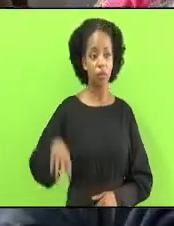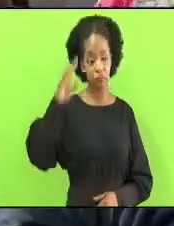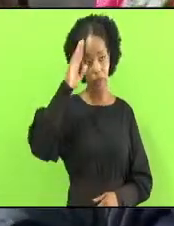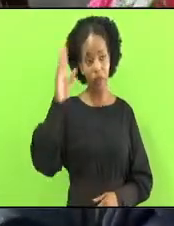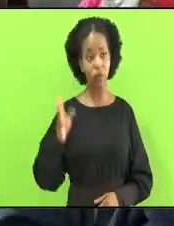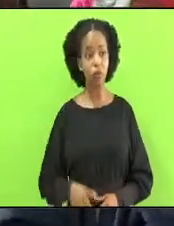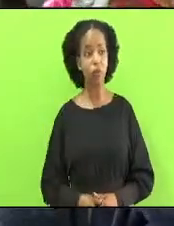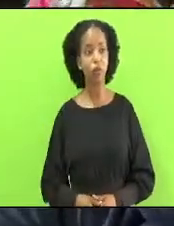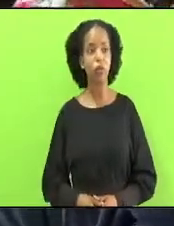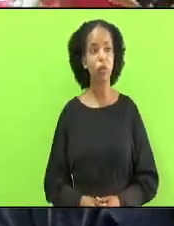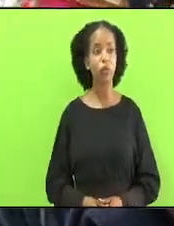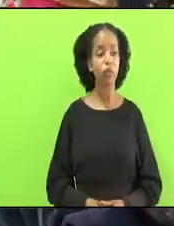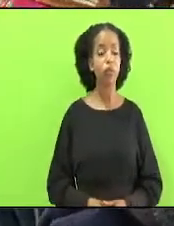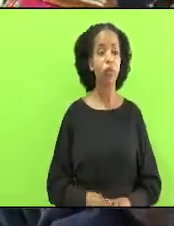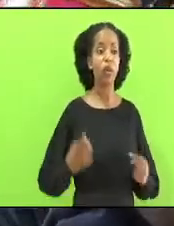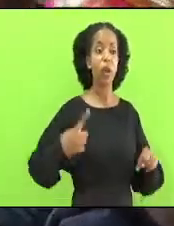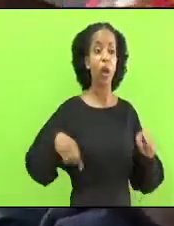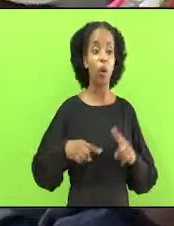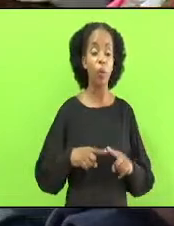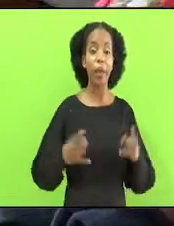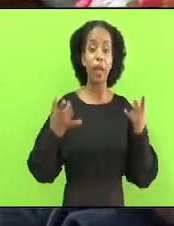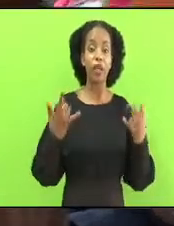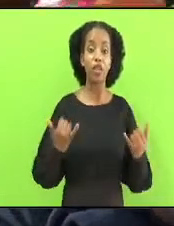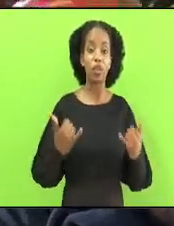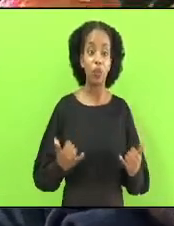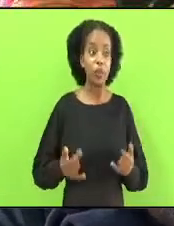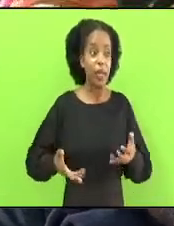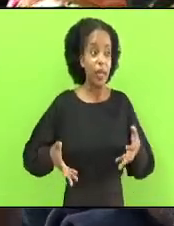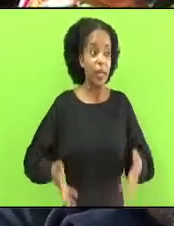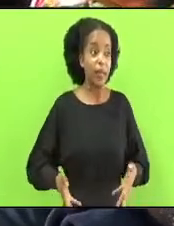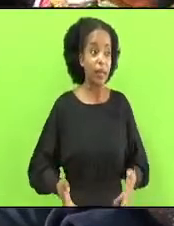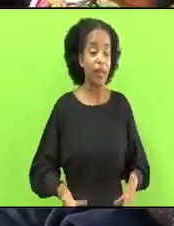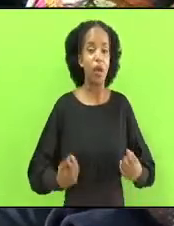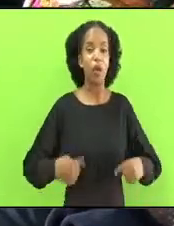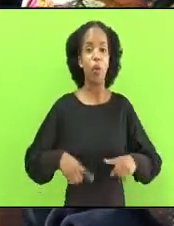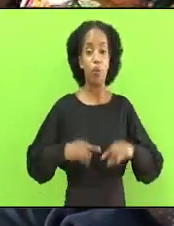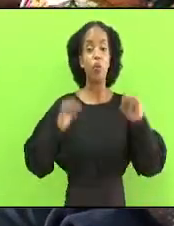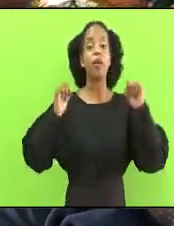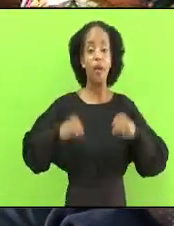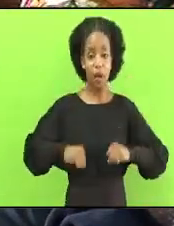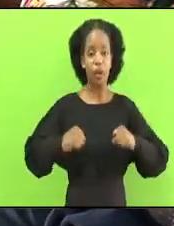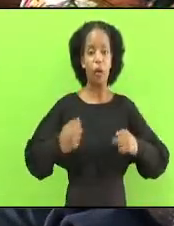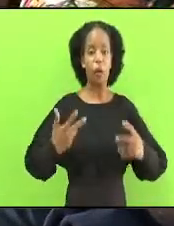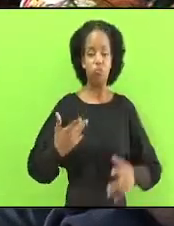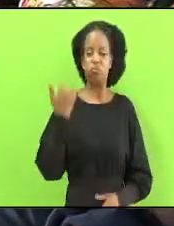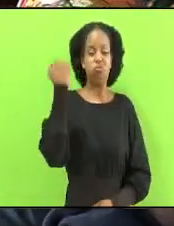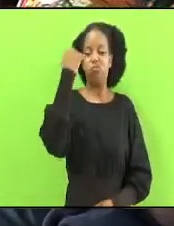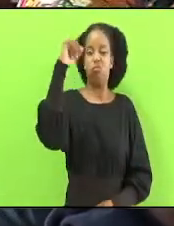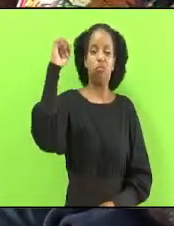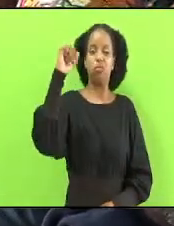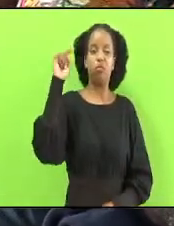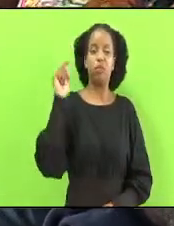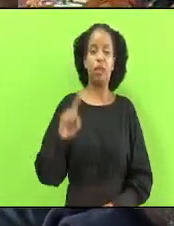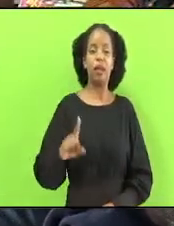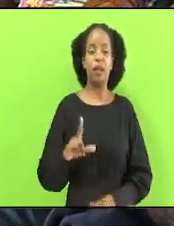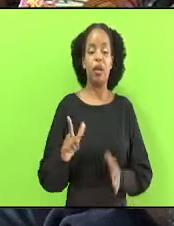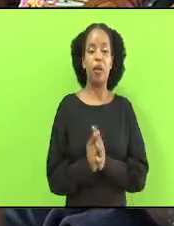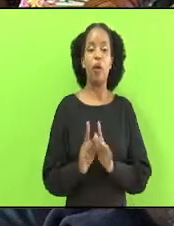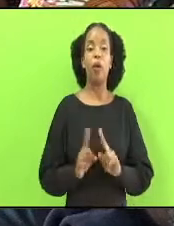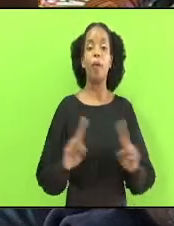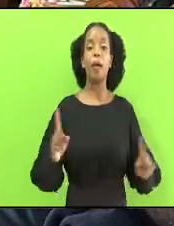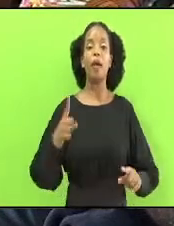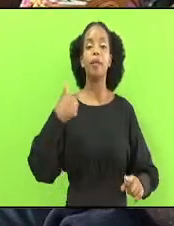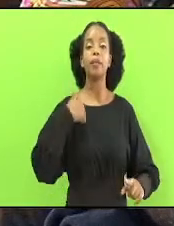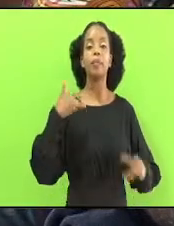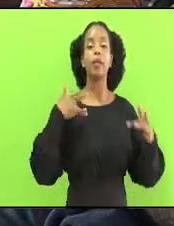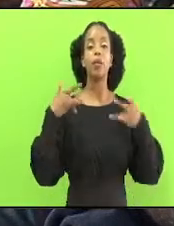Hello. We are sitting here today agreeing or disagreeing whether we implement the law. But my worry is one. My